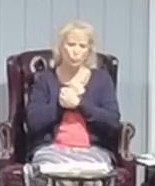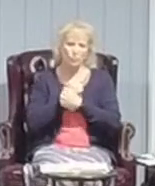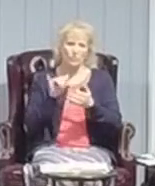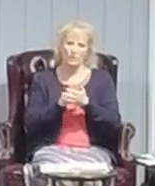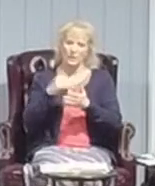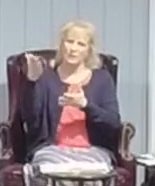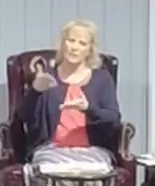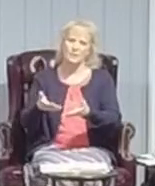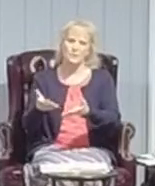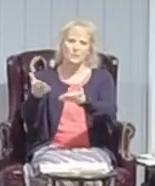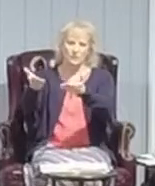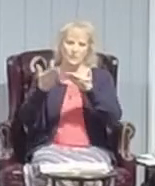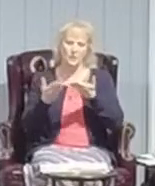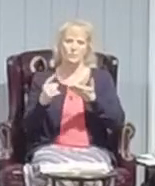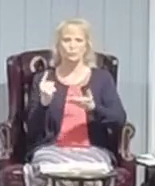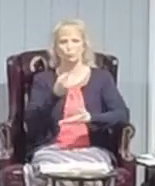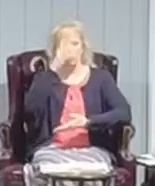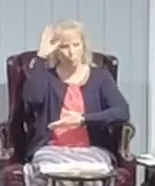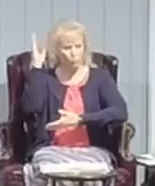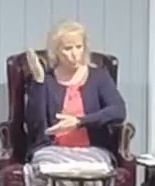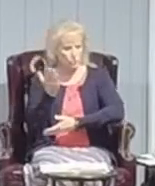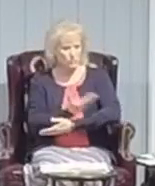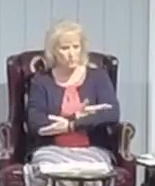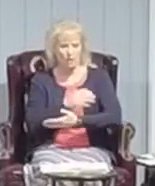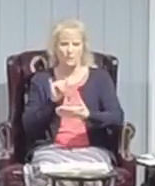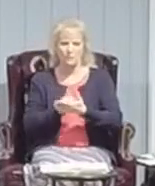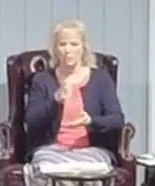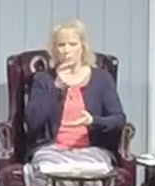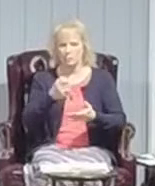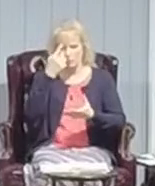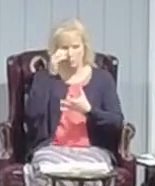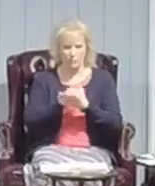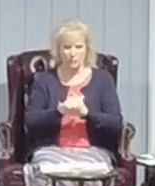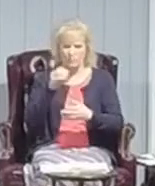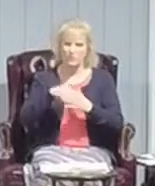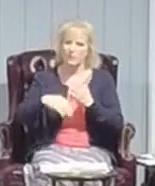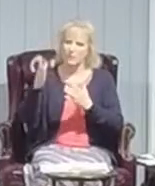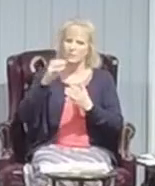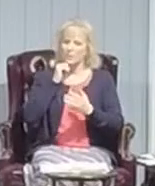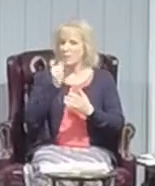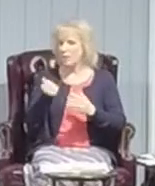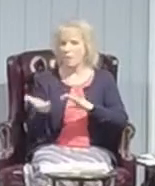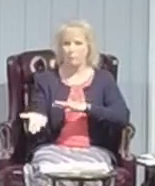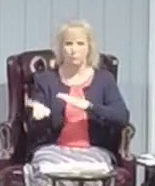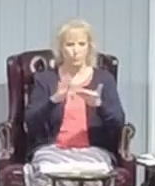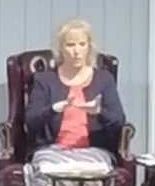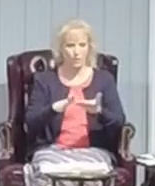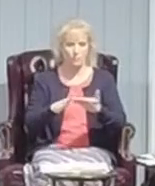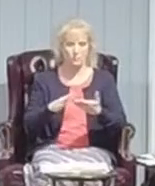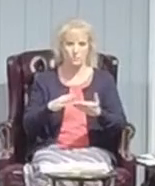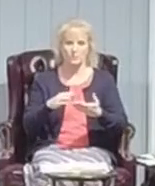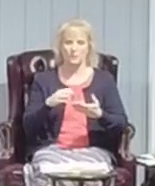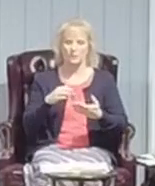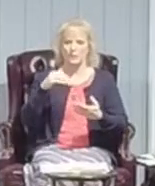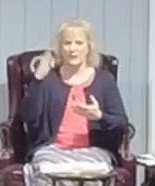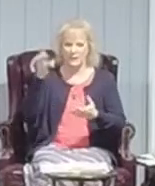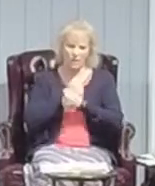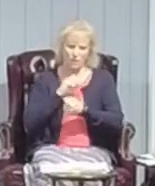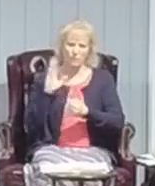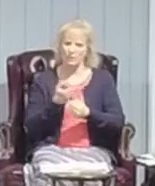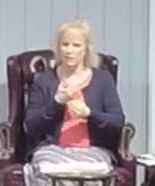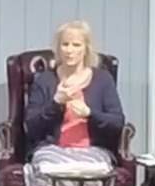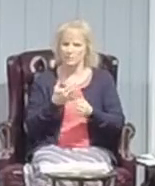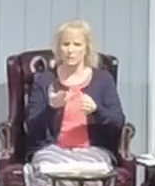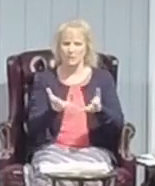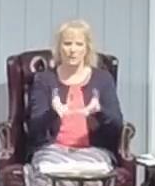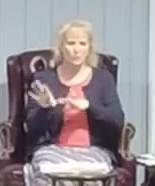only begotten Son, that whosoever believeth in him should not perish. He loved us and did not want us